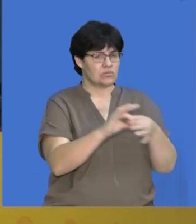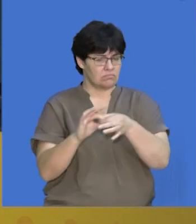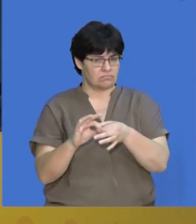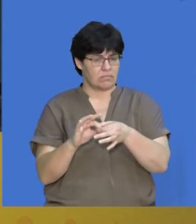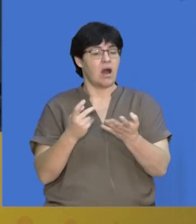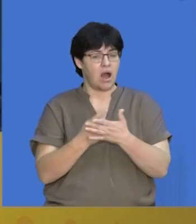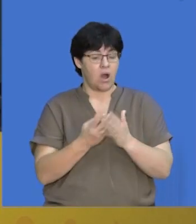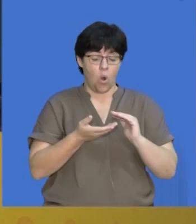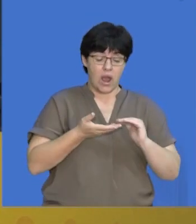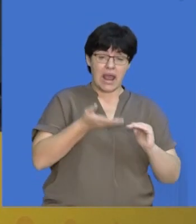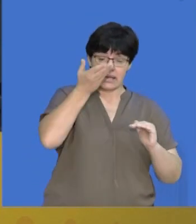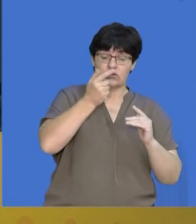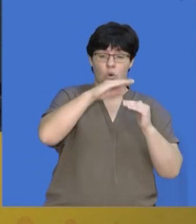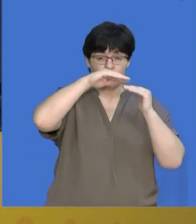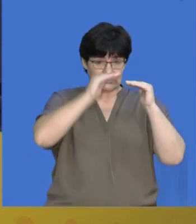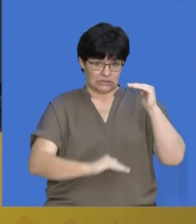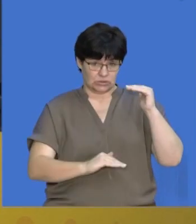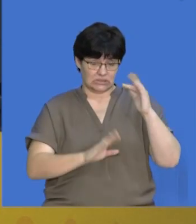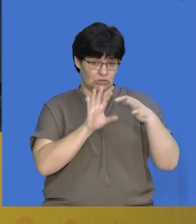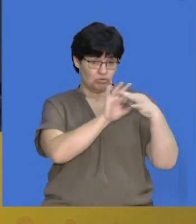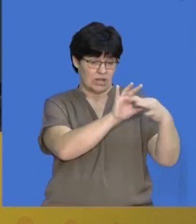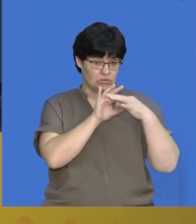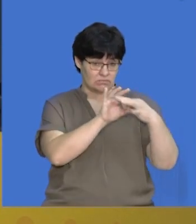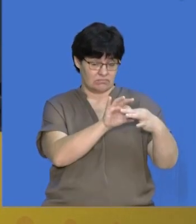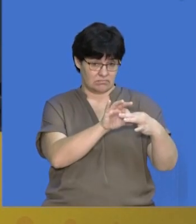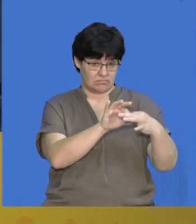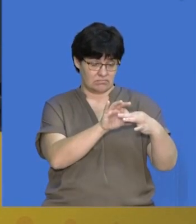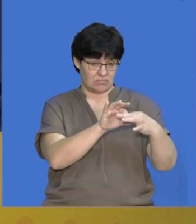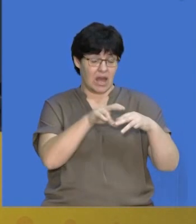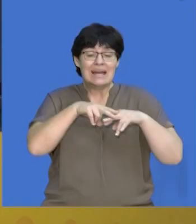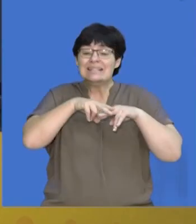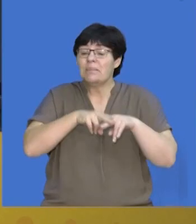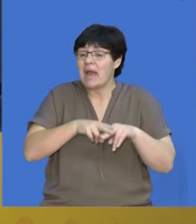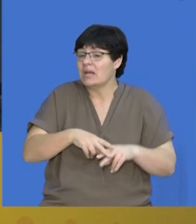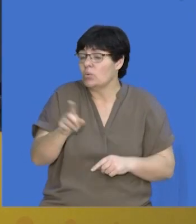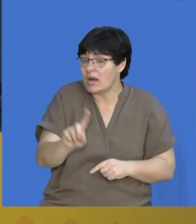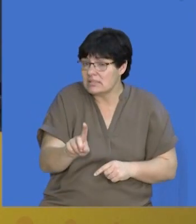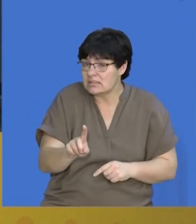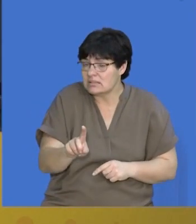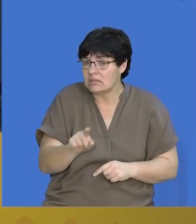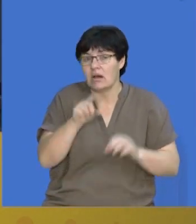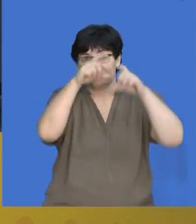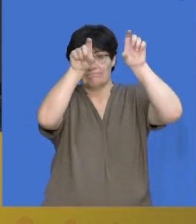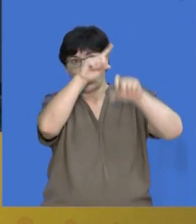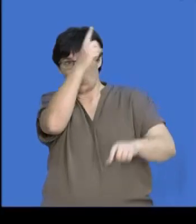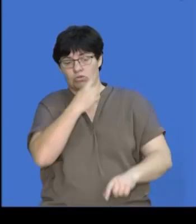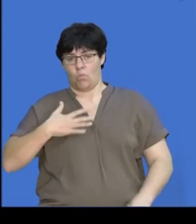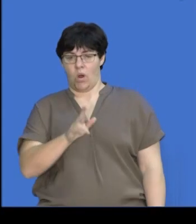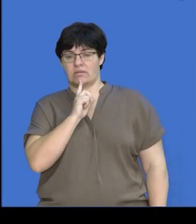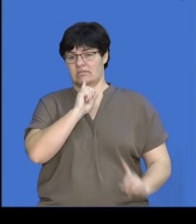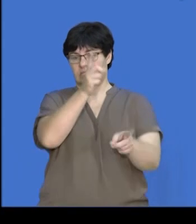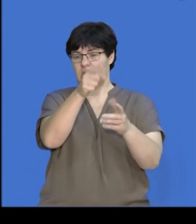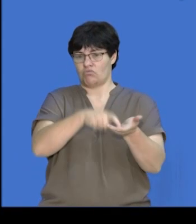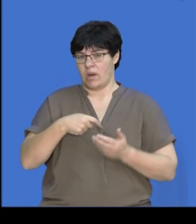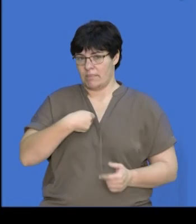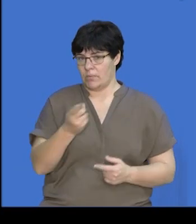An increasing or a decreasing relationship, dependent on what is required from the question. Let's